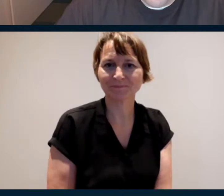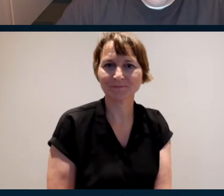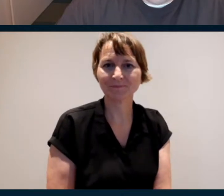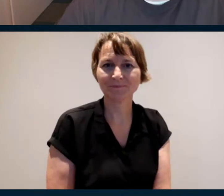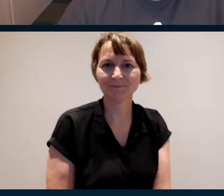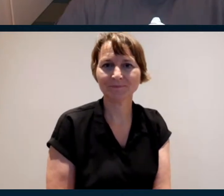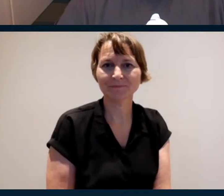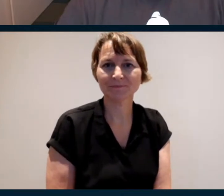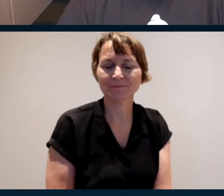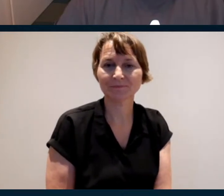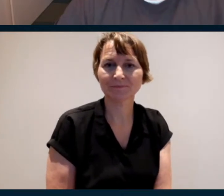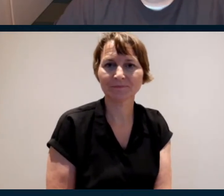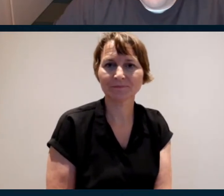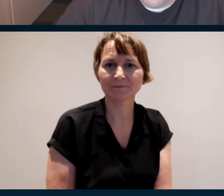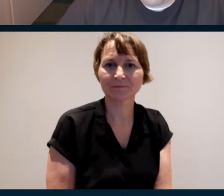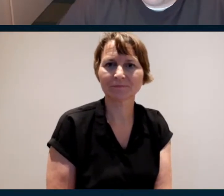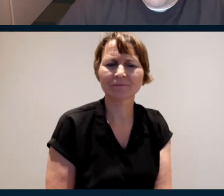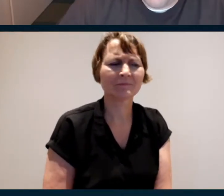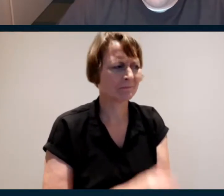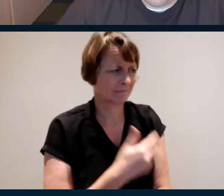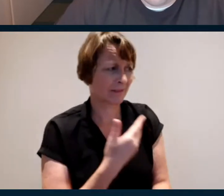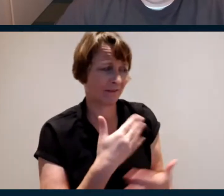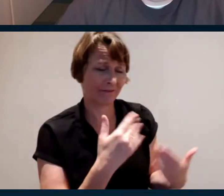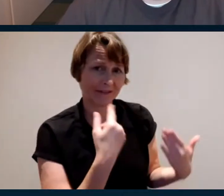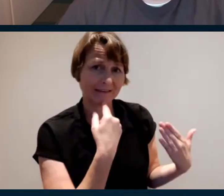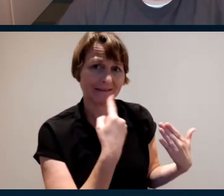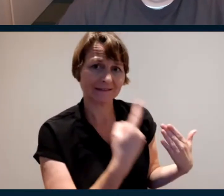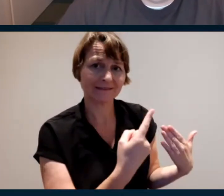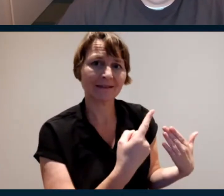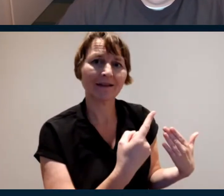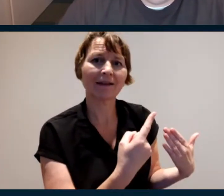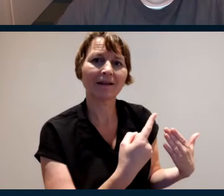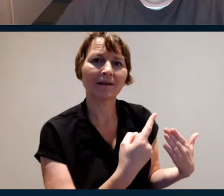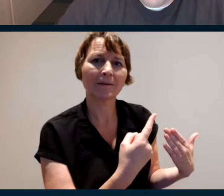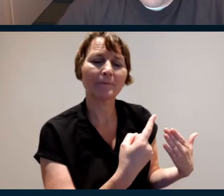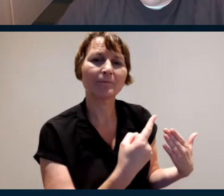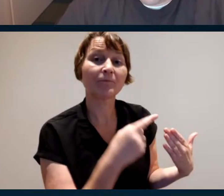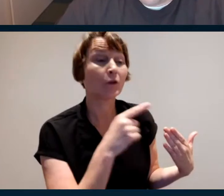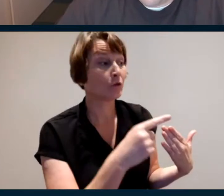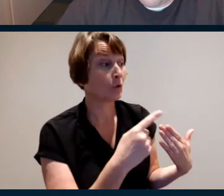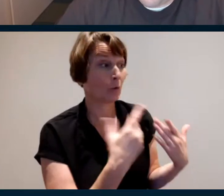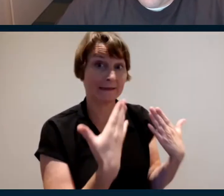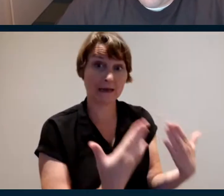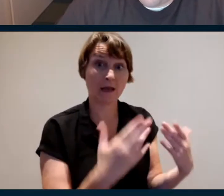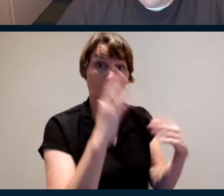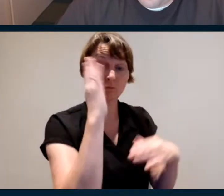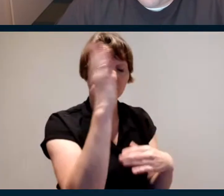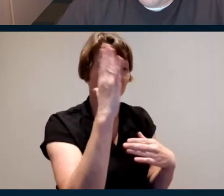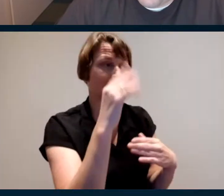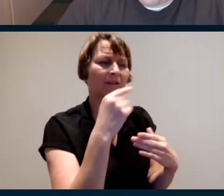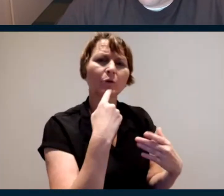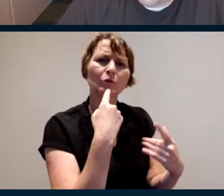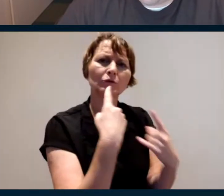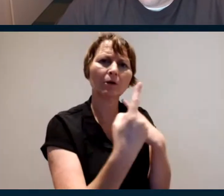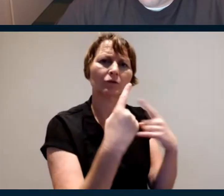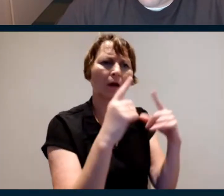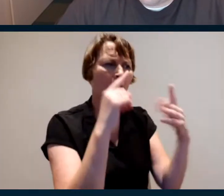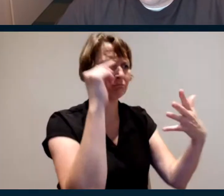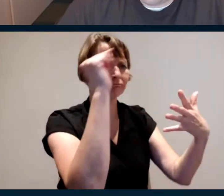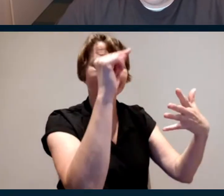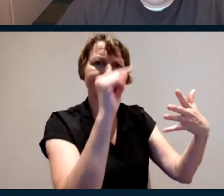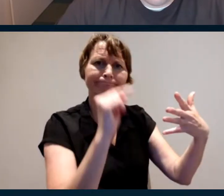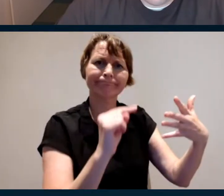And you also already mentioned it, Cloud Centers of Excellence. And during your session, you're going to touch upon setting up Cloud Centers